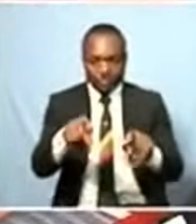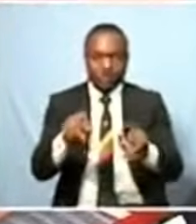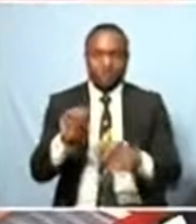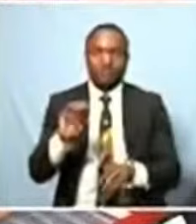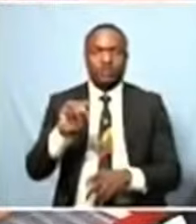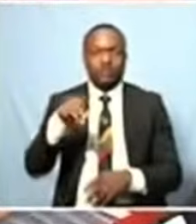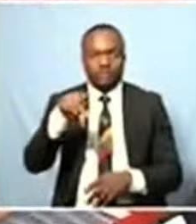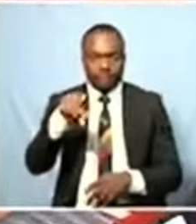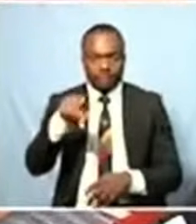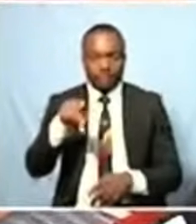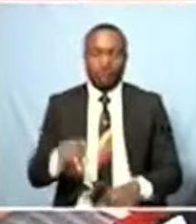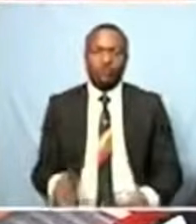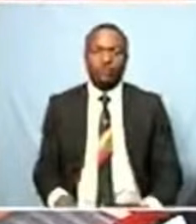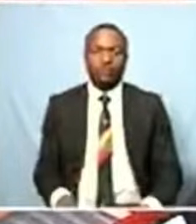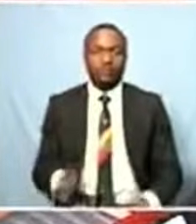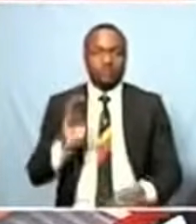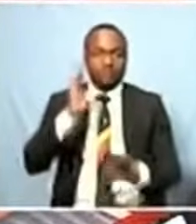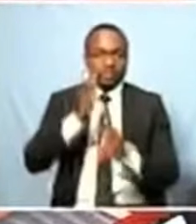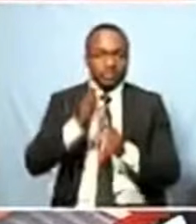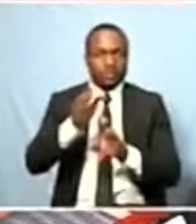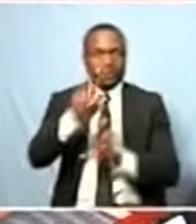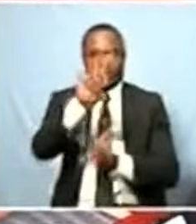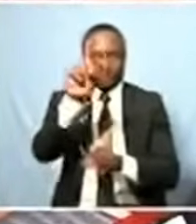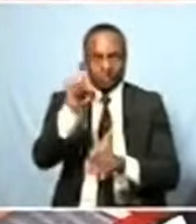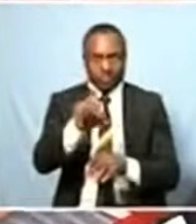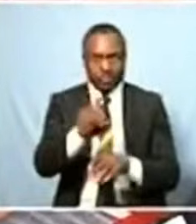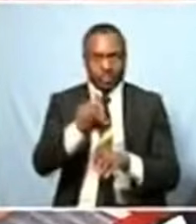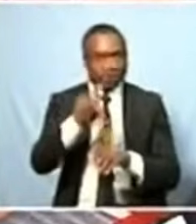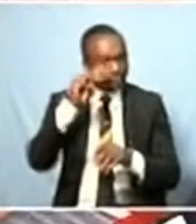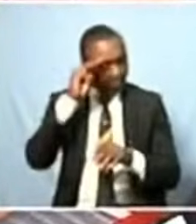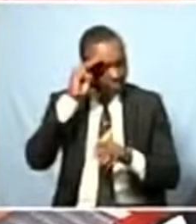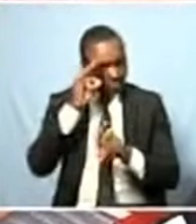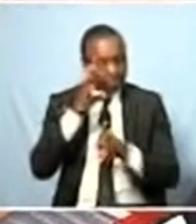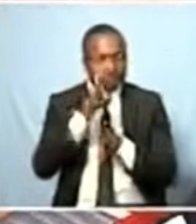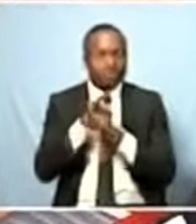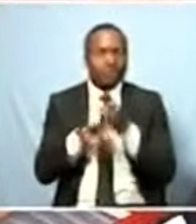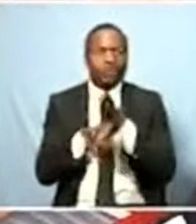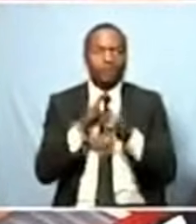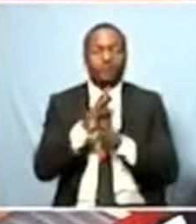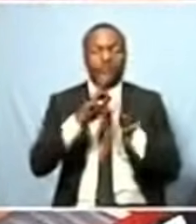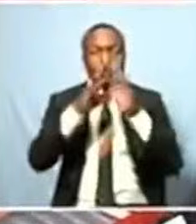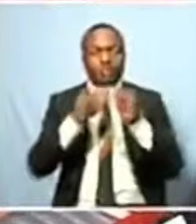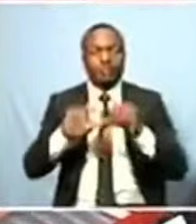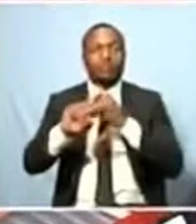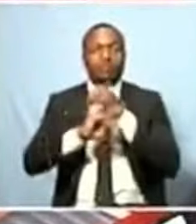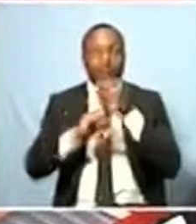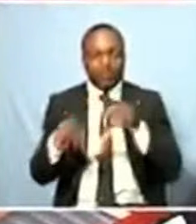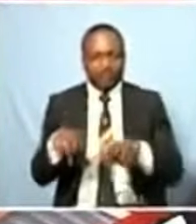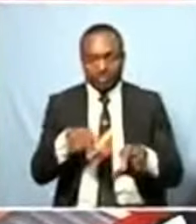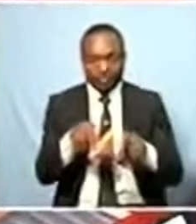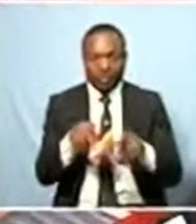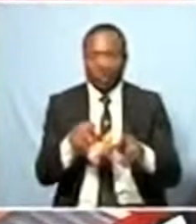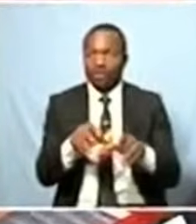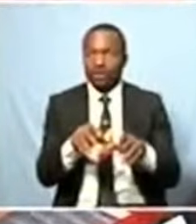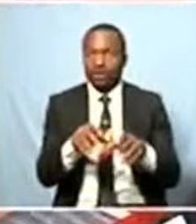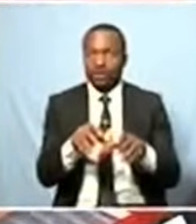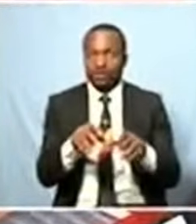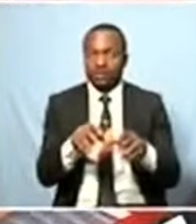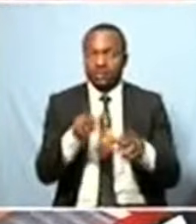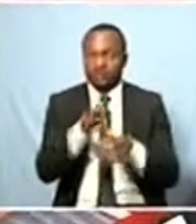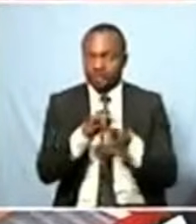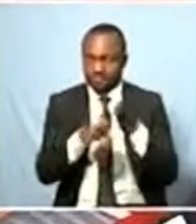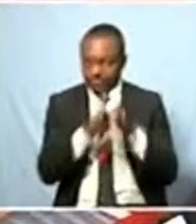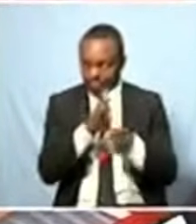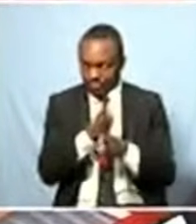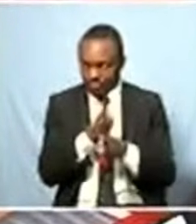Mr. Philemon Twasa. He will direct his question to the Minister of Infrastructure, Housing and Urban Development. He wants to find out whether the government has any plans